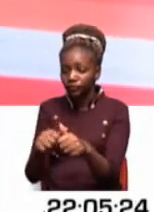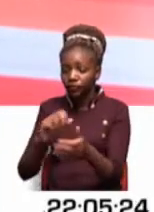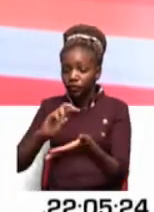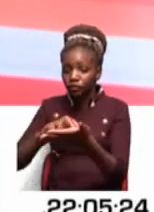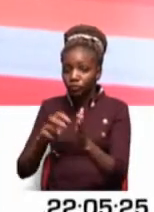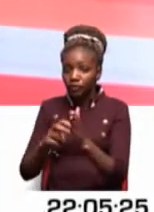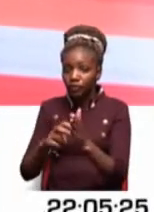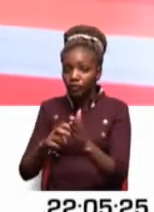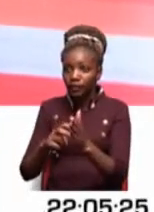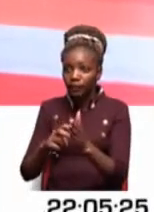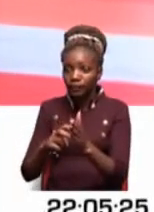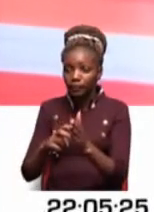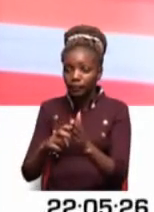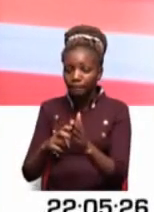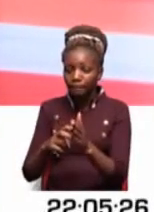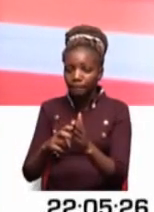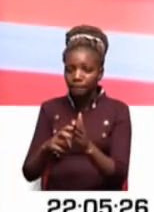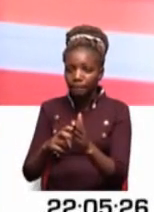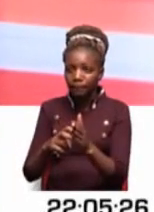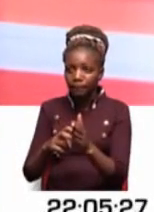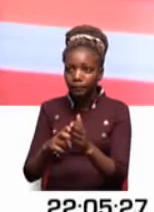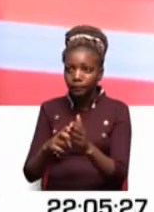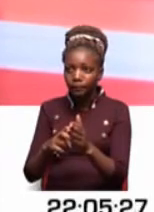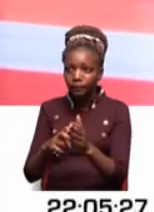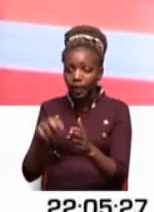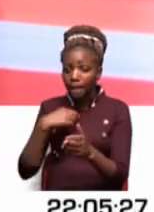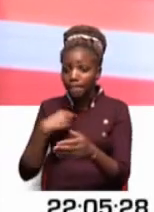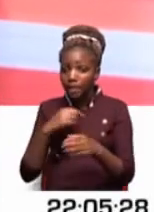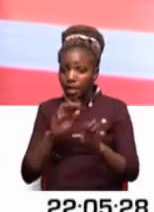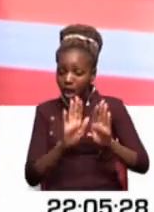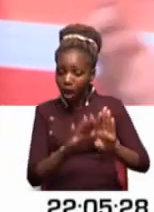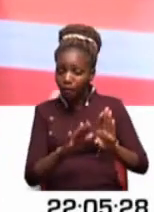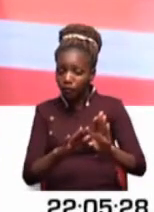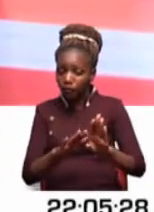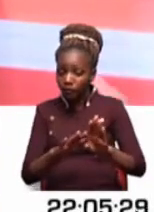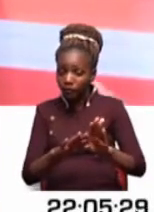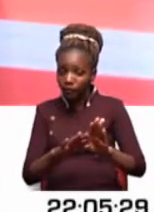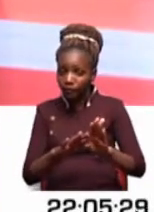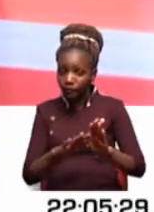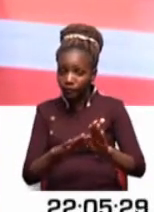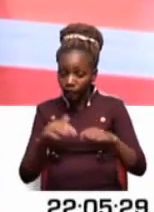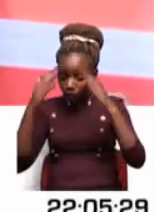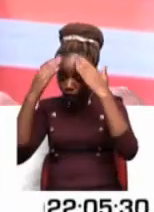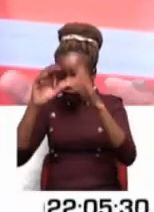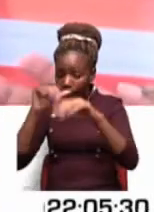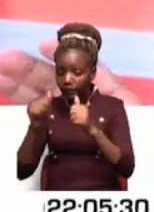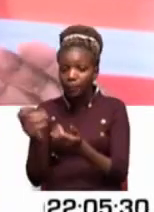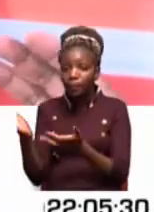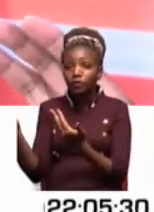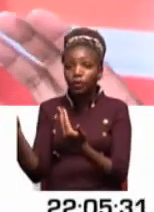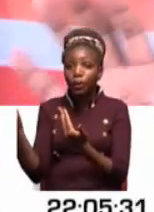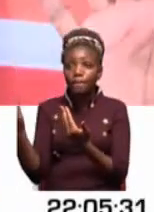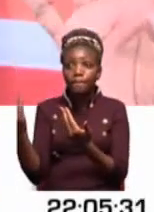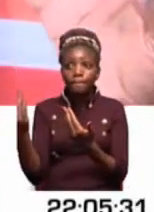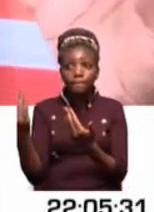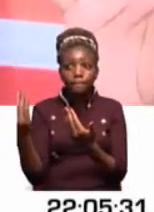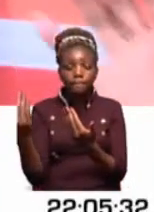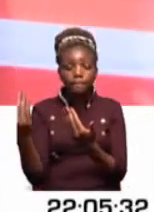paint that hopeless situation. And also, even when you look at the... But even in the recommendation...